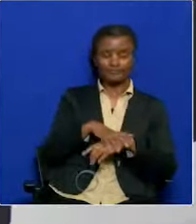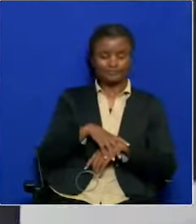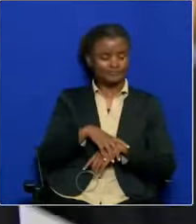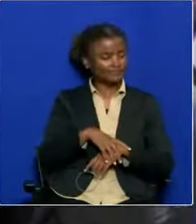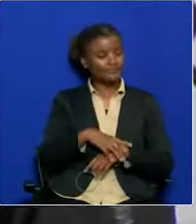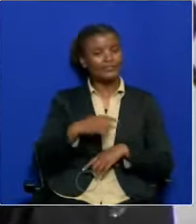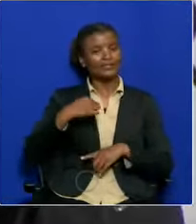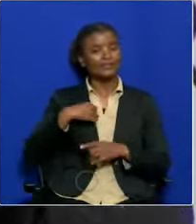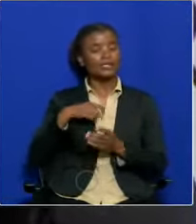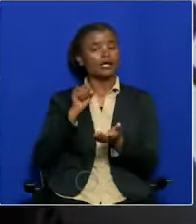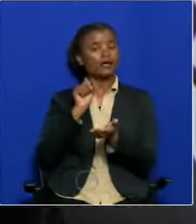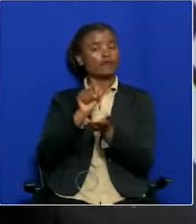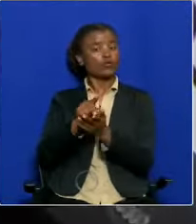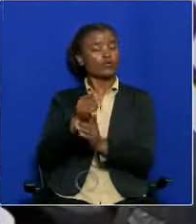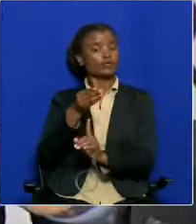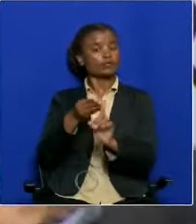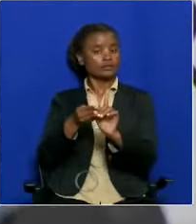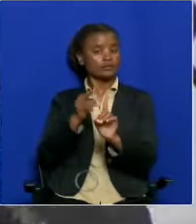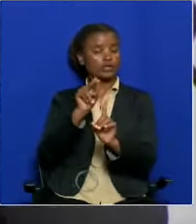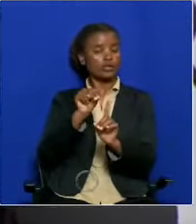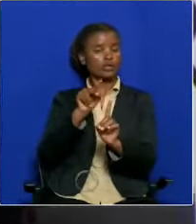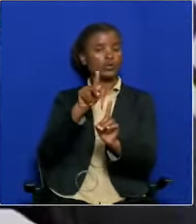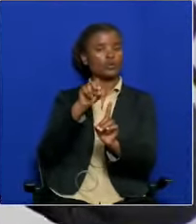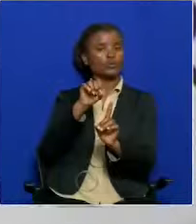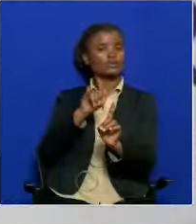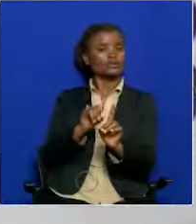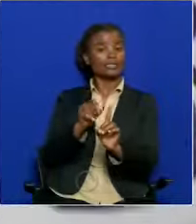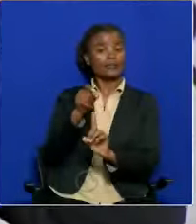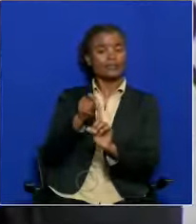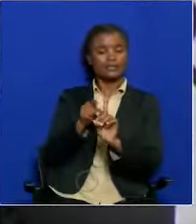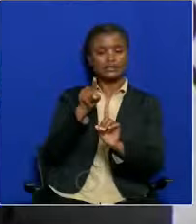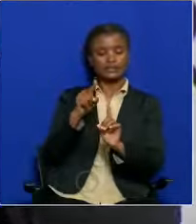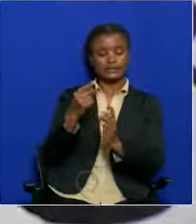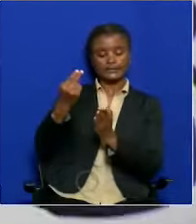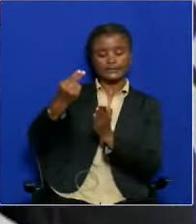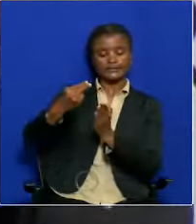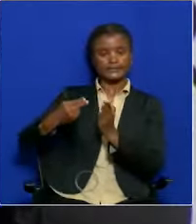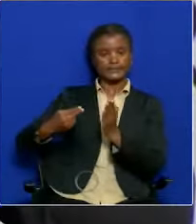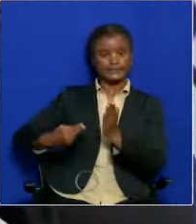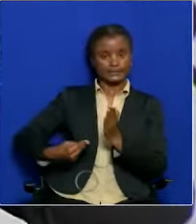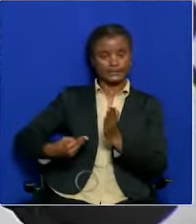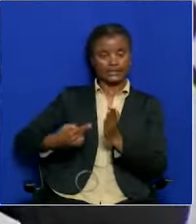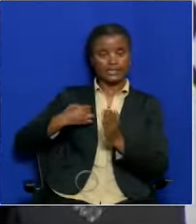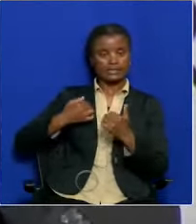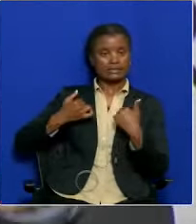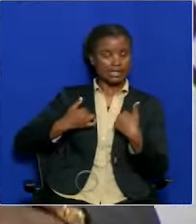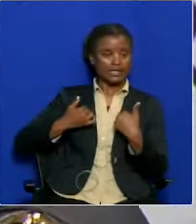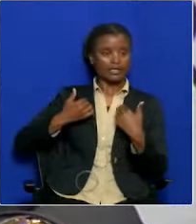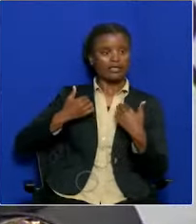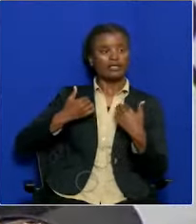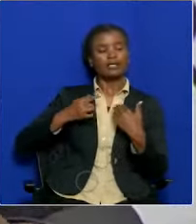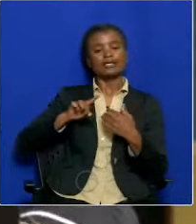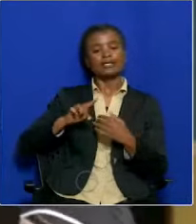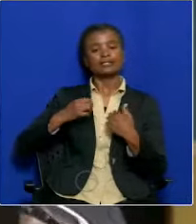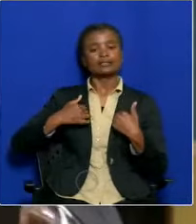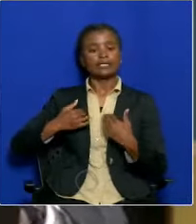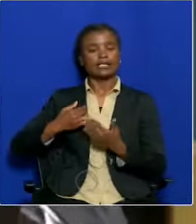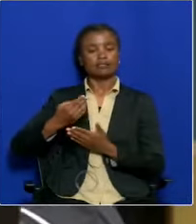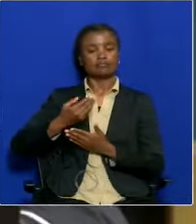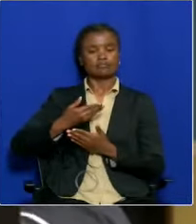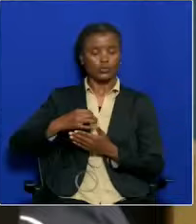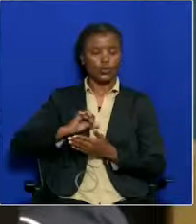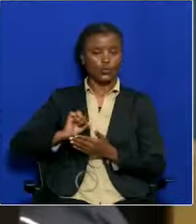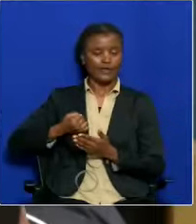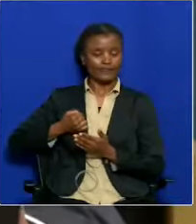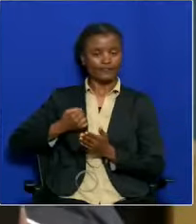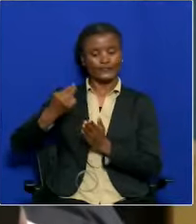doing portrait. Yes. So he said this one is started. He was Yes. doing portrait of me and my wife and my kids. But you